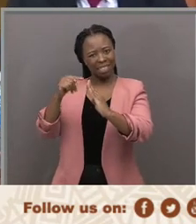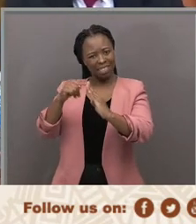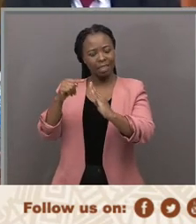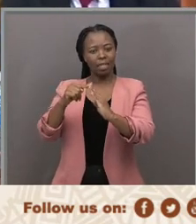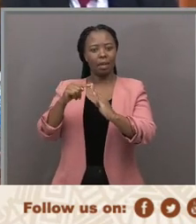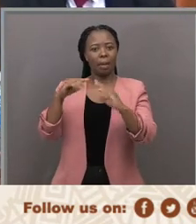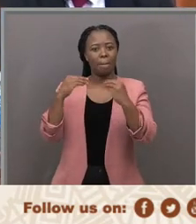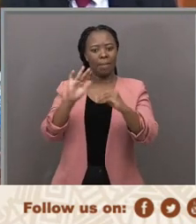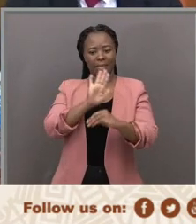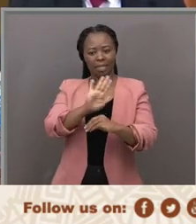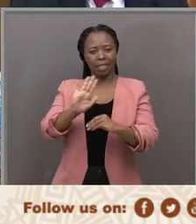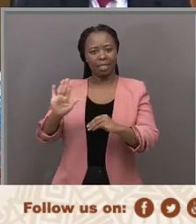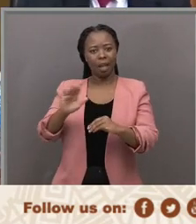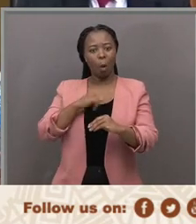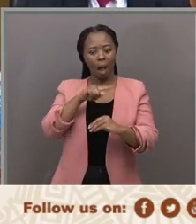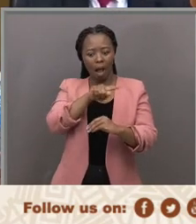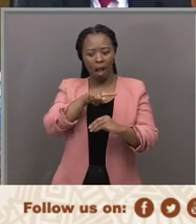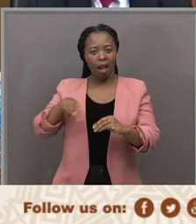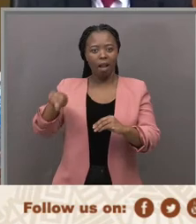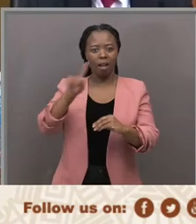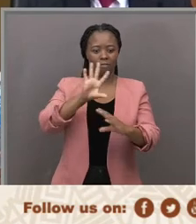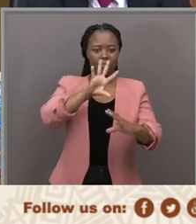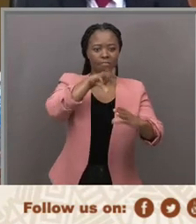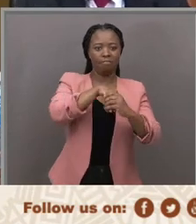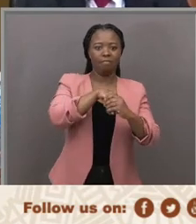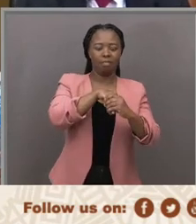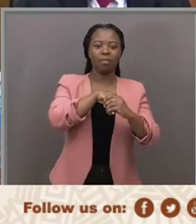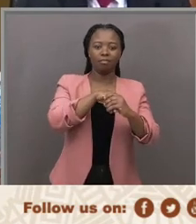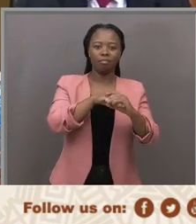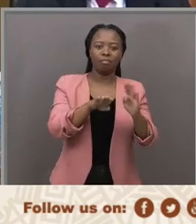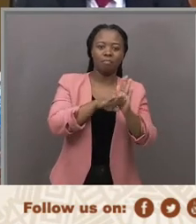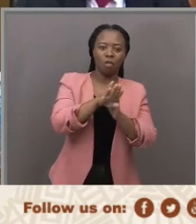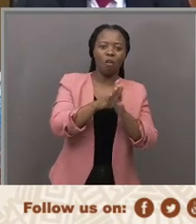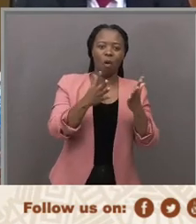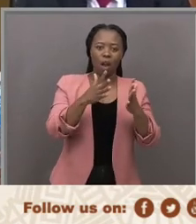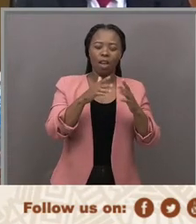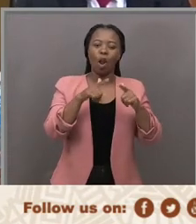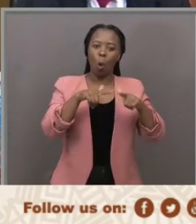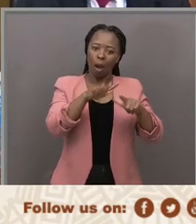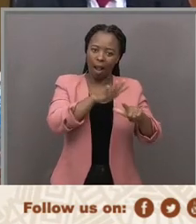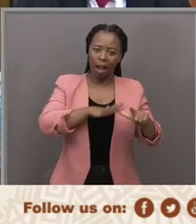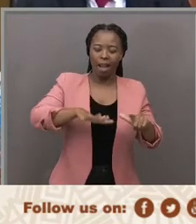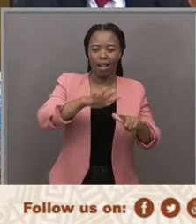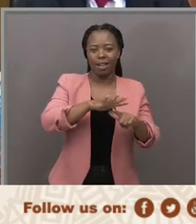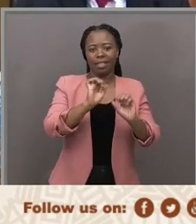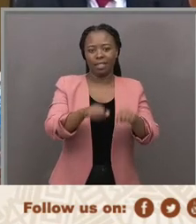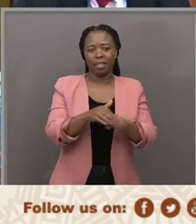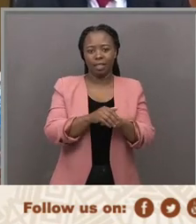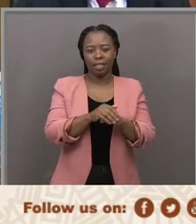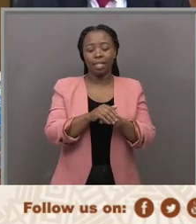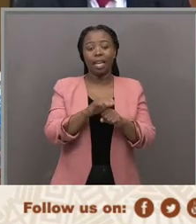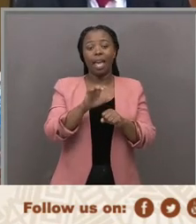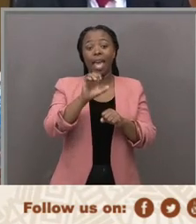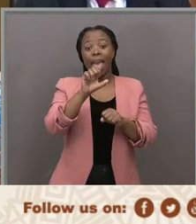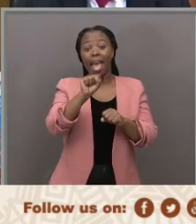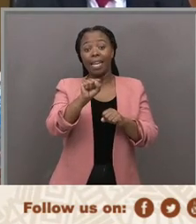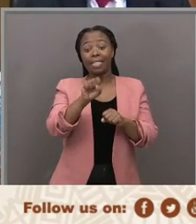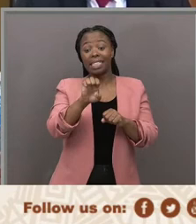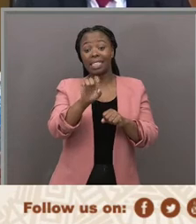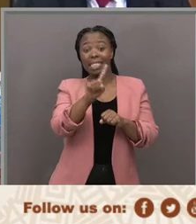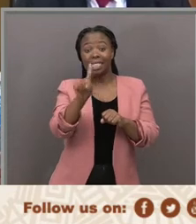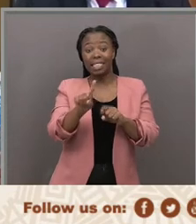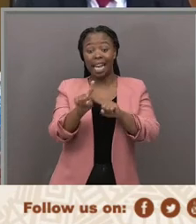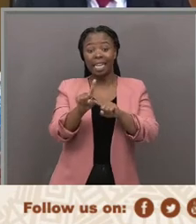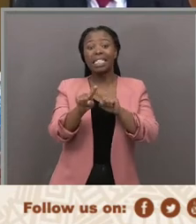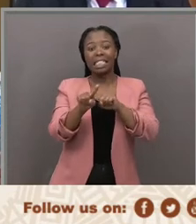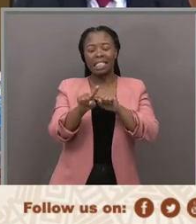role, especially those in the locality there. In addition, this SEZ is also a perfect model of a